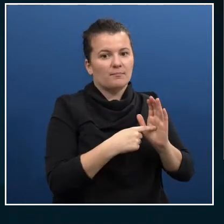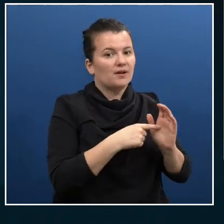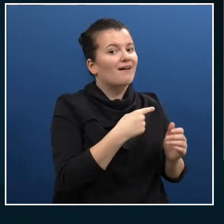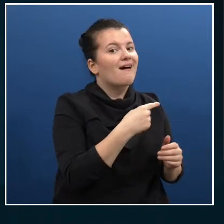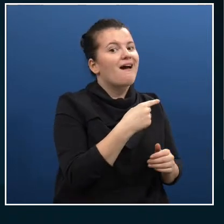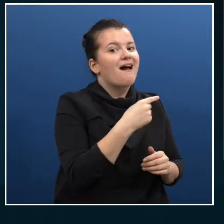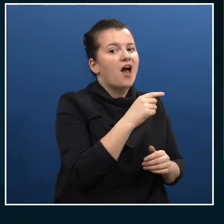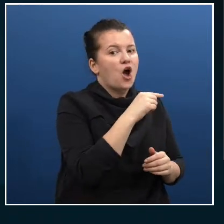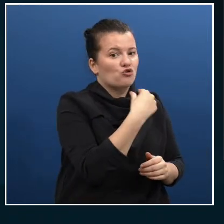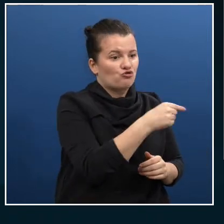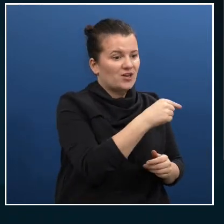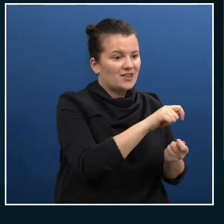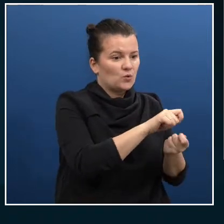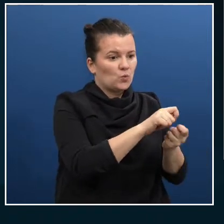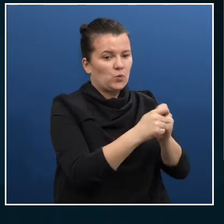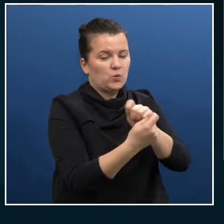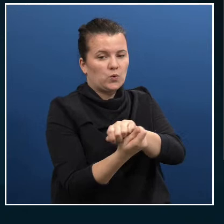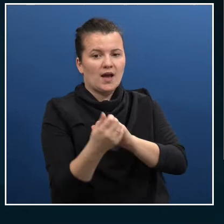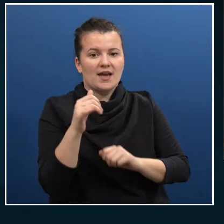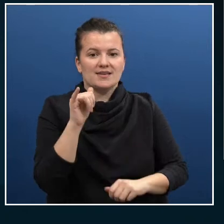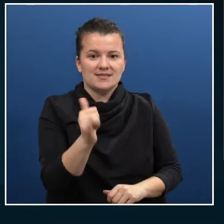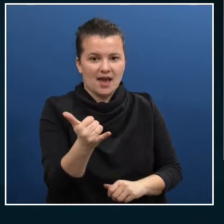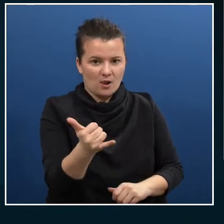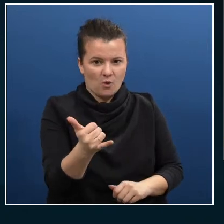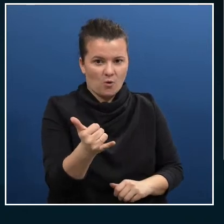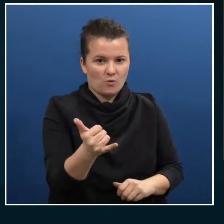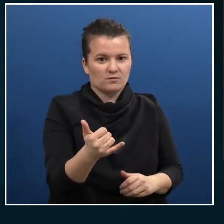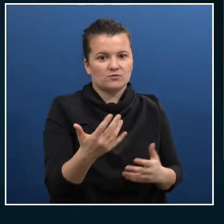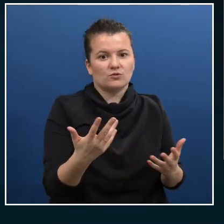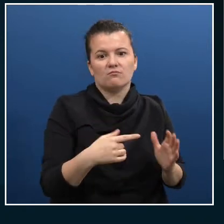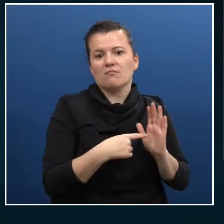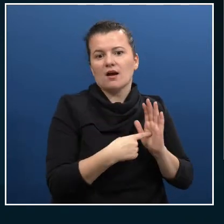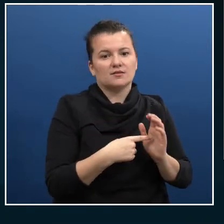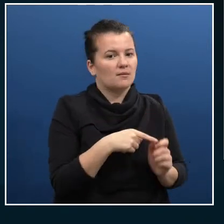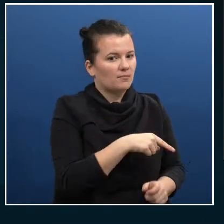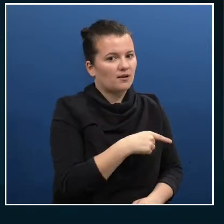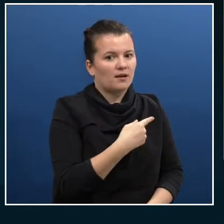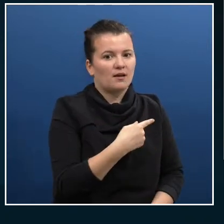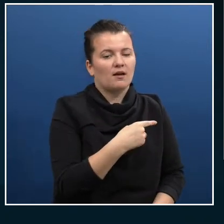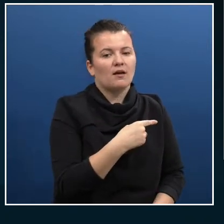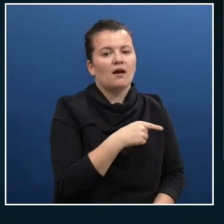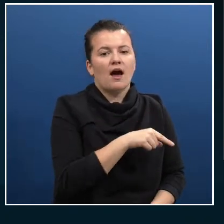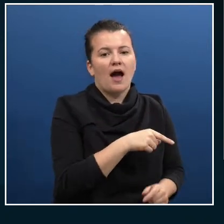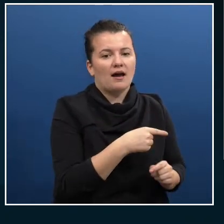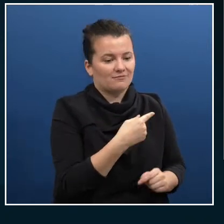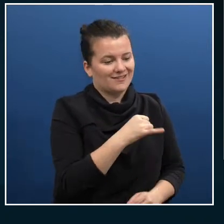now one change. So I can say git commit.